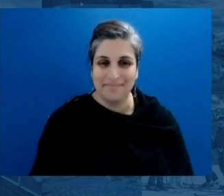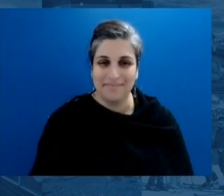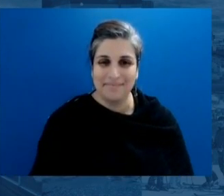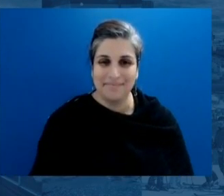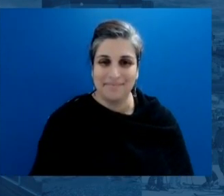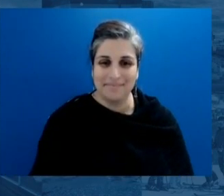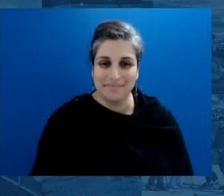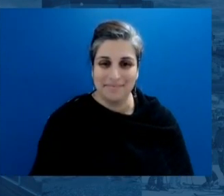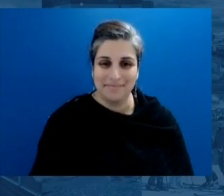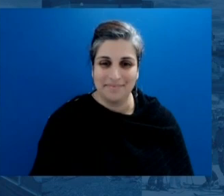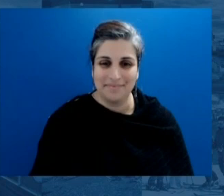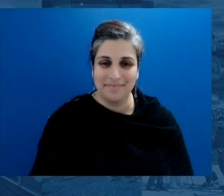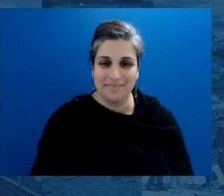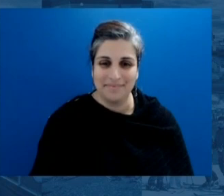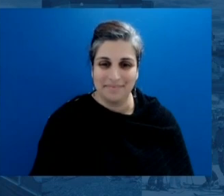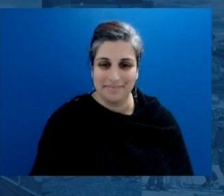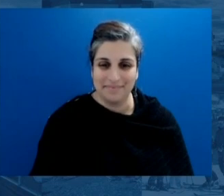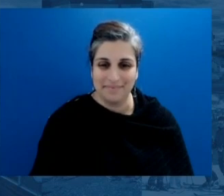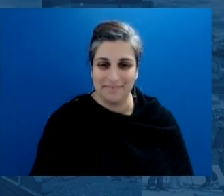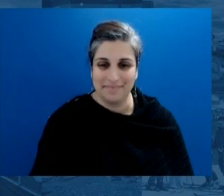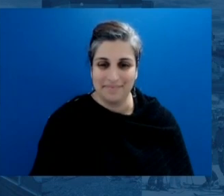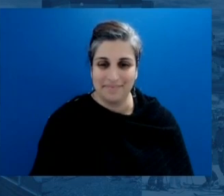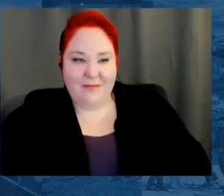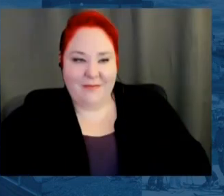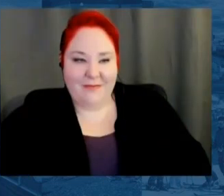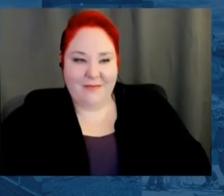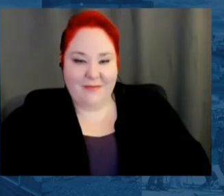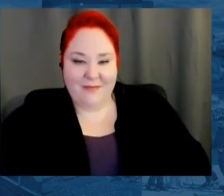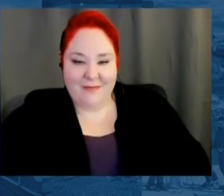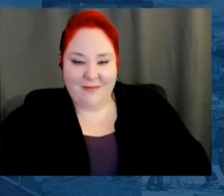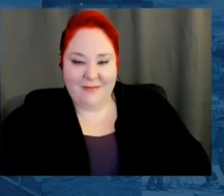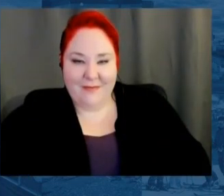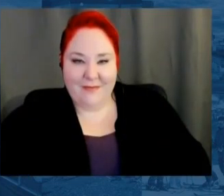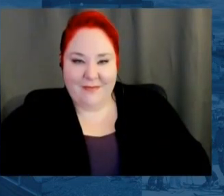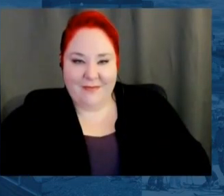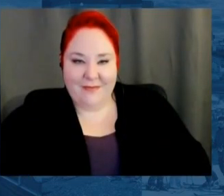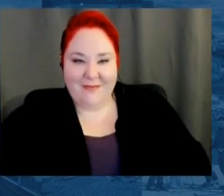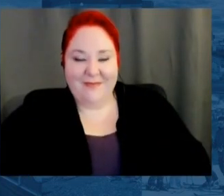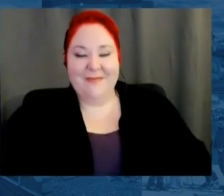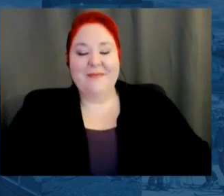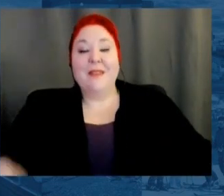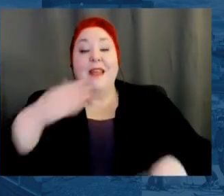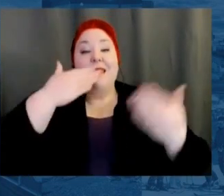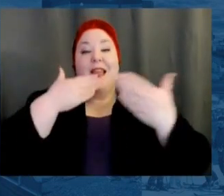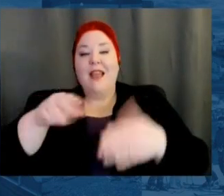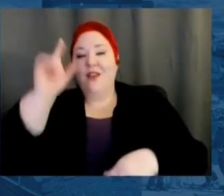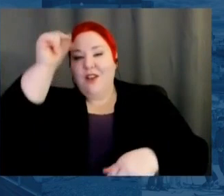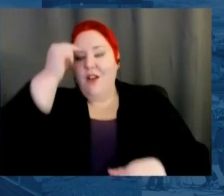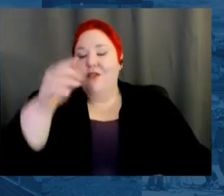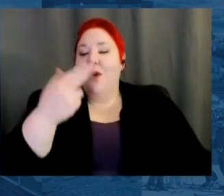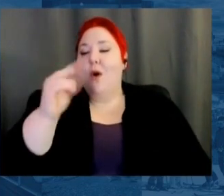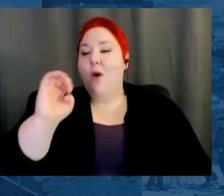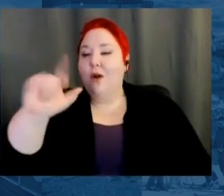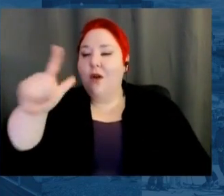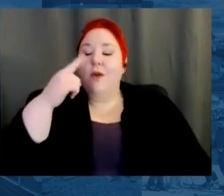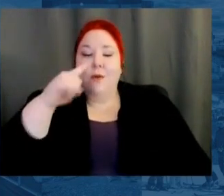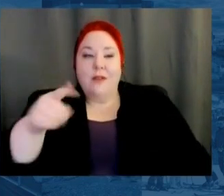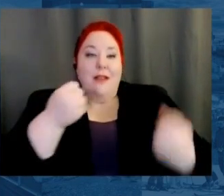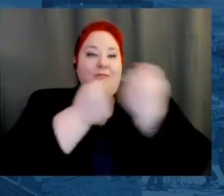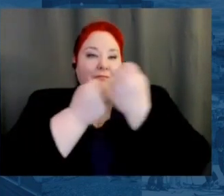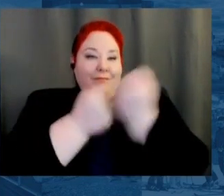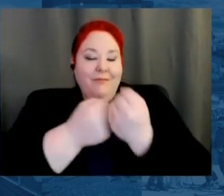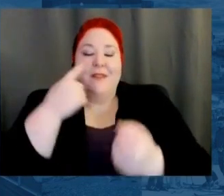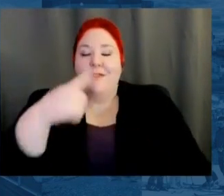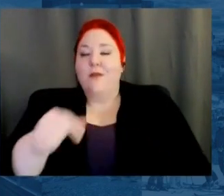Thank you. Thank you particularly to Governor Hochul, who continually is an unbelievable advocate for older adults again and